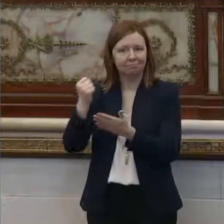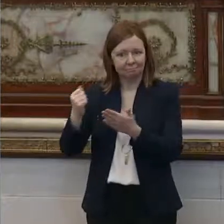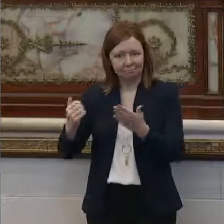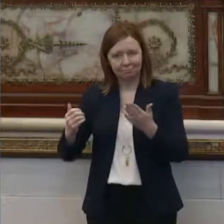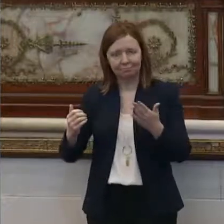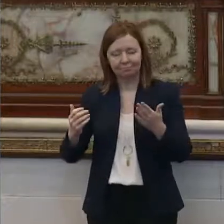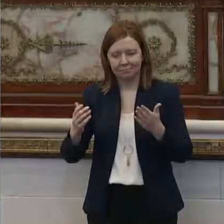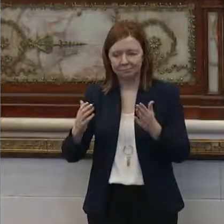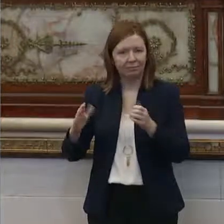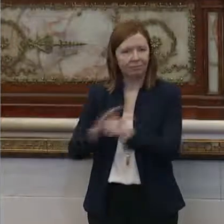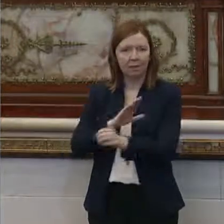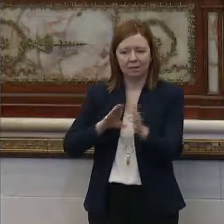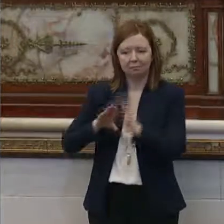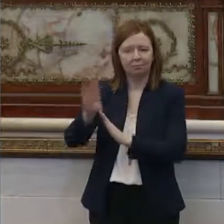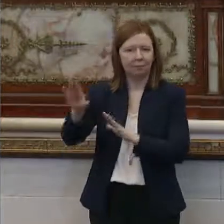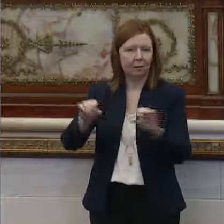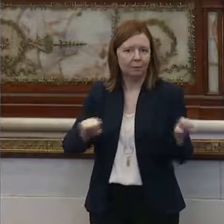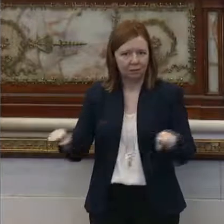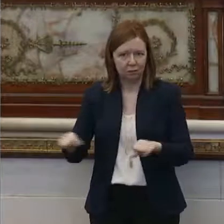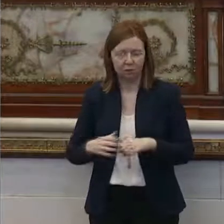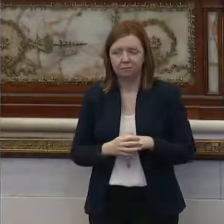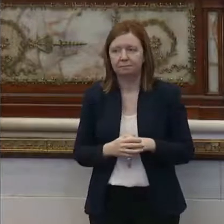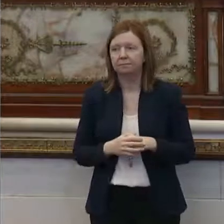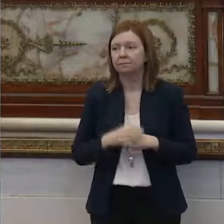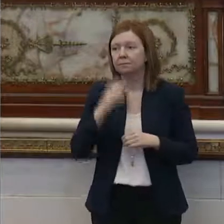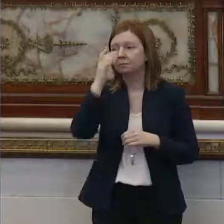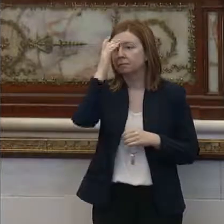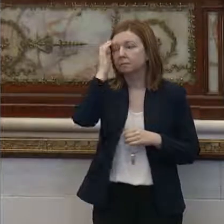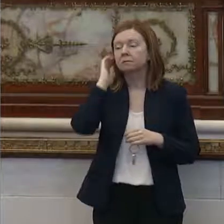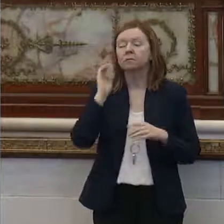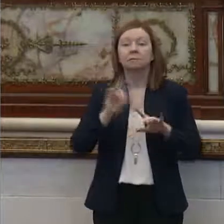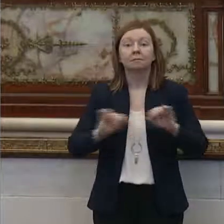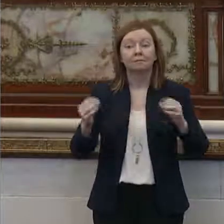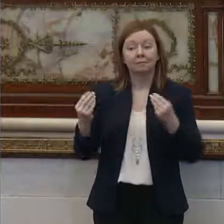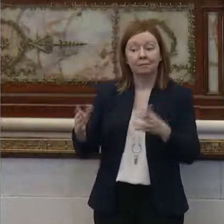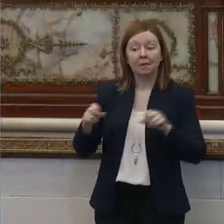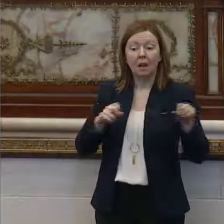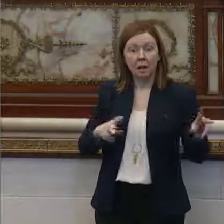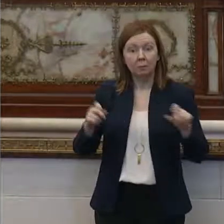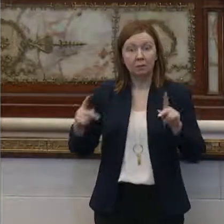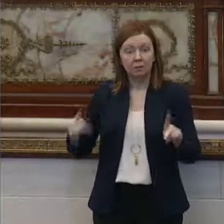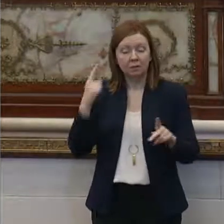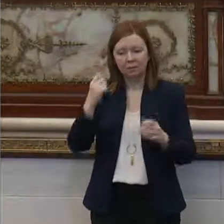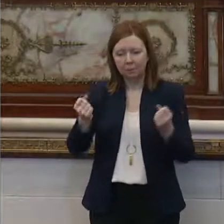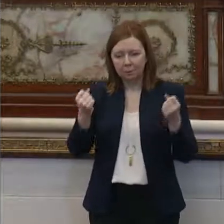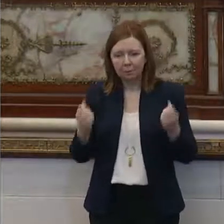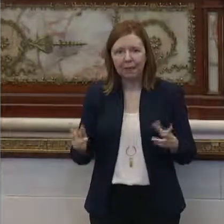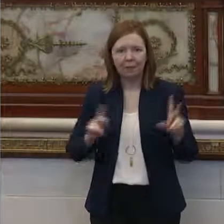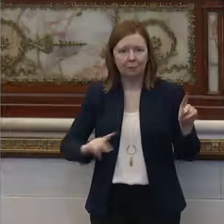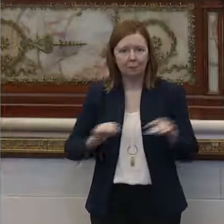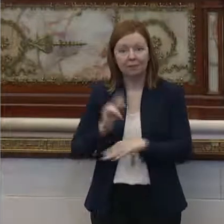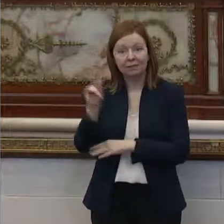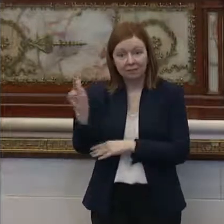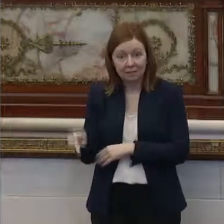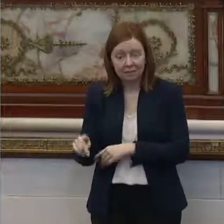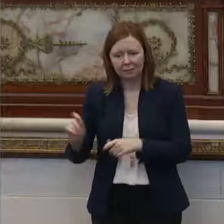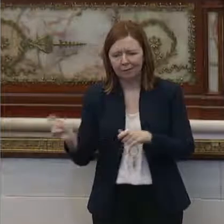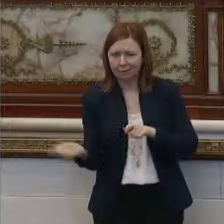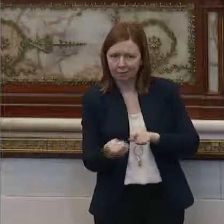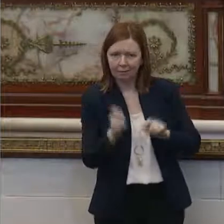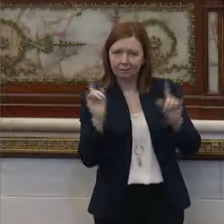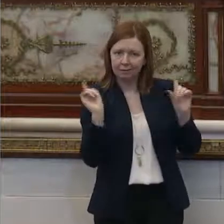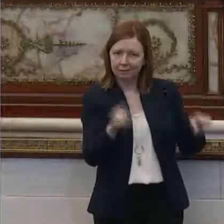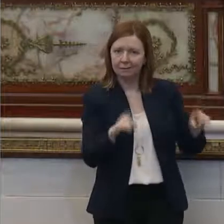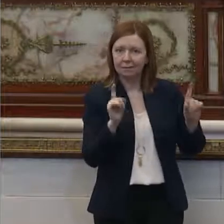develop their potential. And the opportunity also provides a place where many Philadelphia golfers and